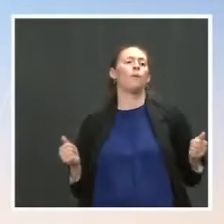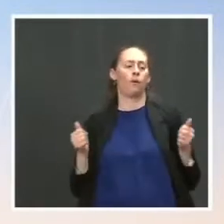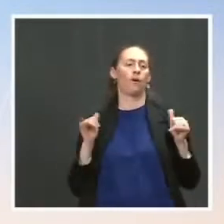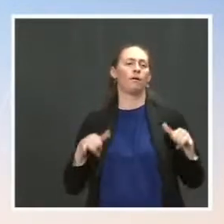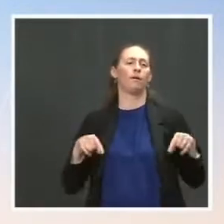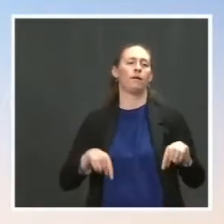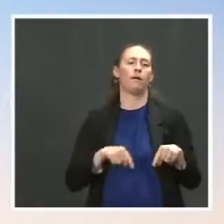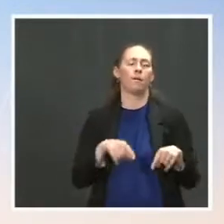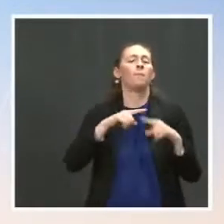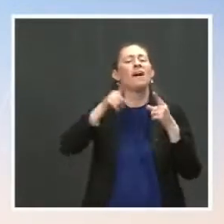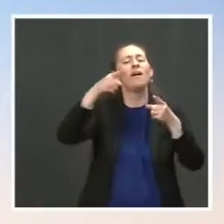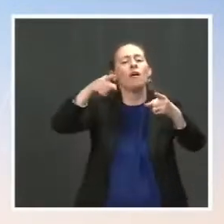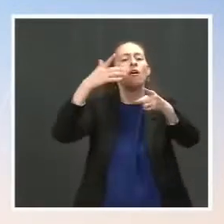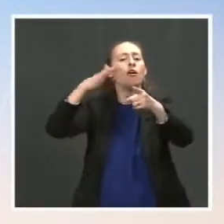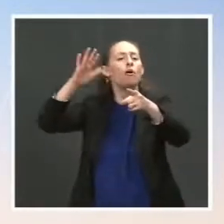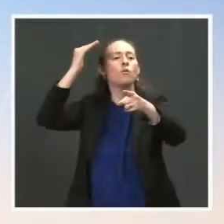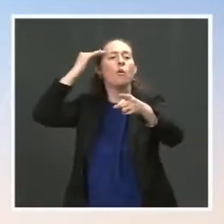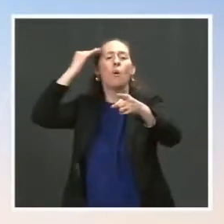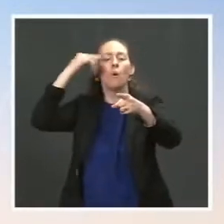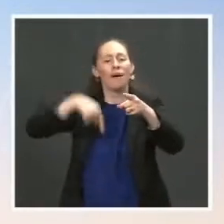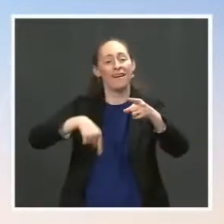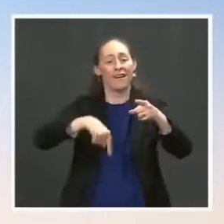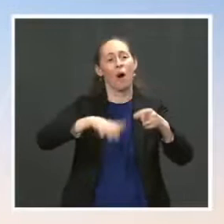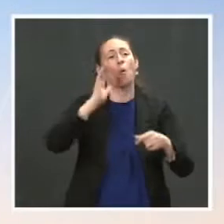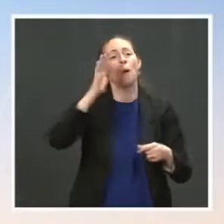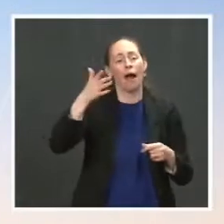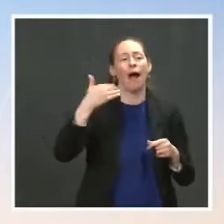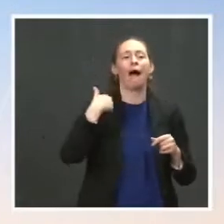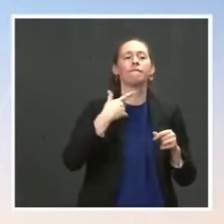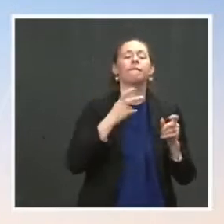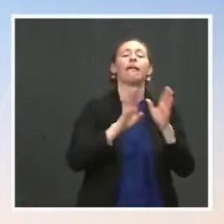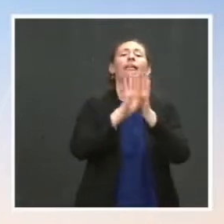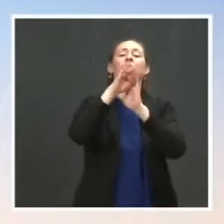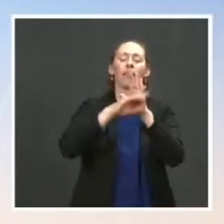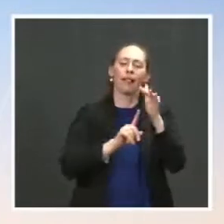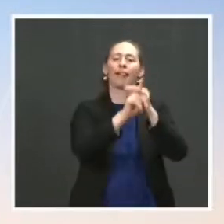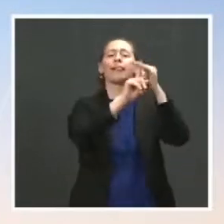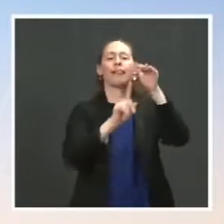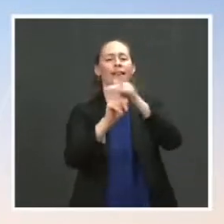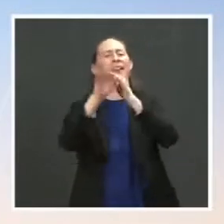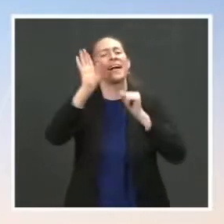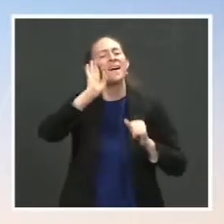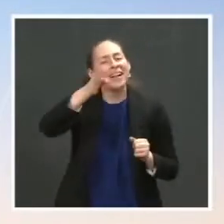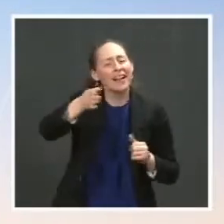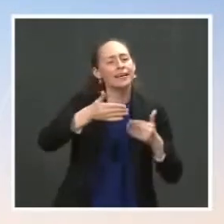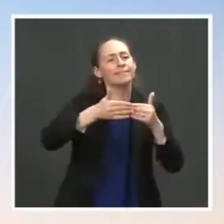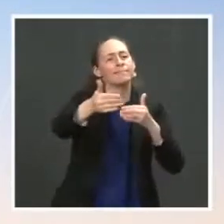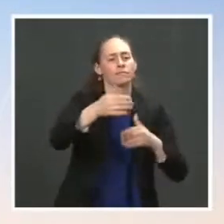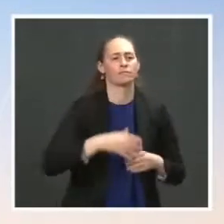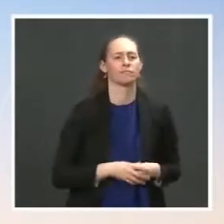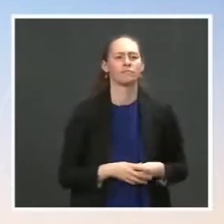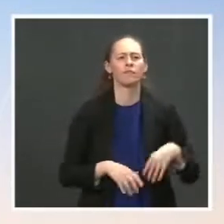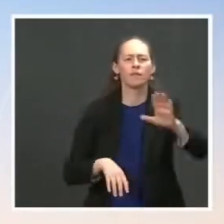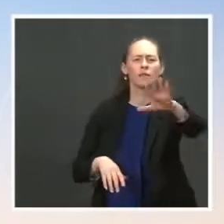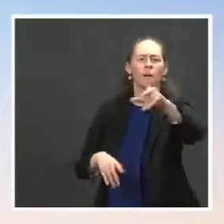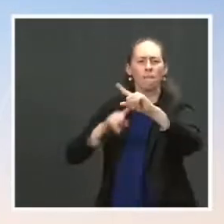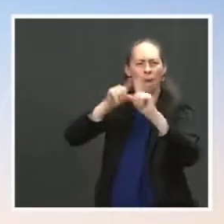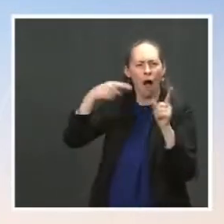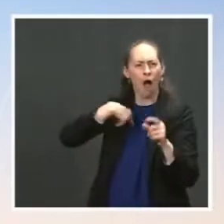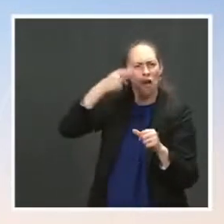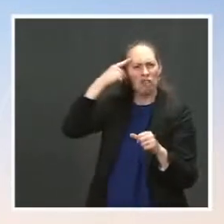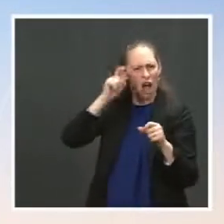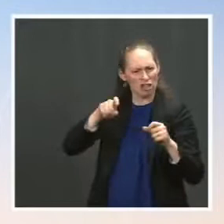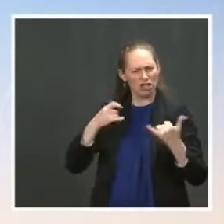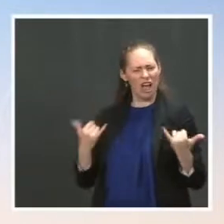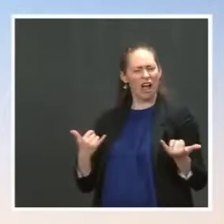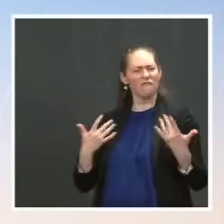for some time, that there would be ups and downs on the road. But I think also we thought that they would have a lot more ready by now than what they have produced. I mean, according to the